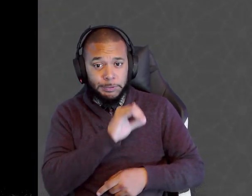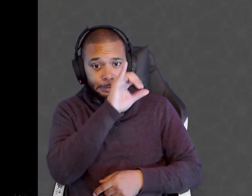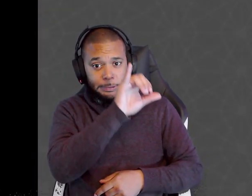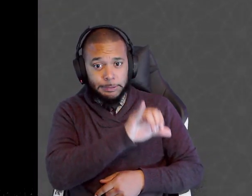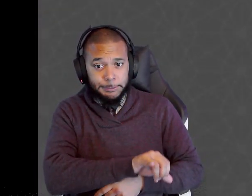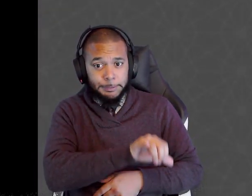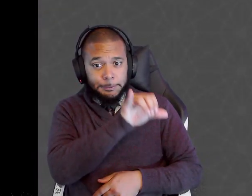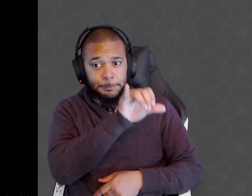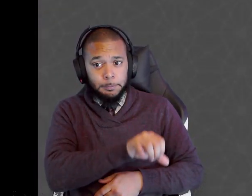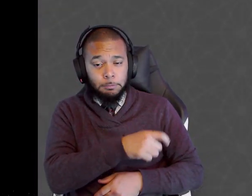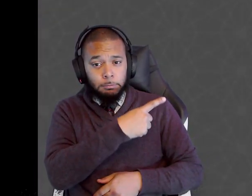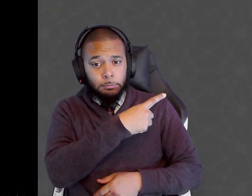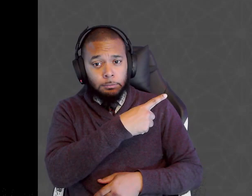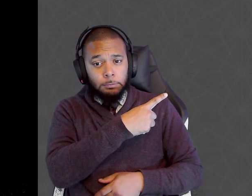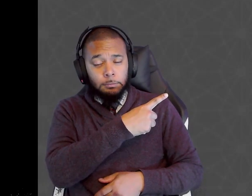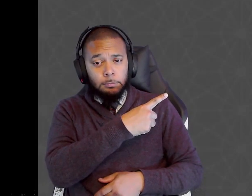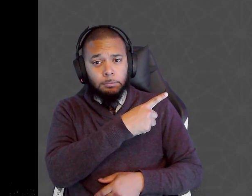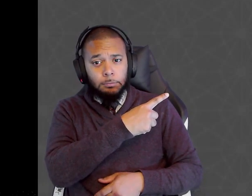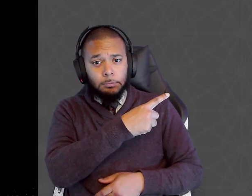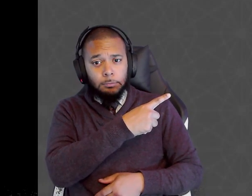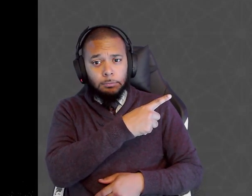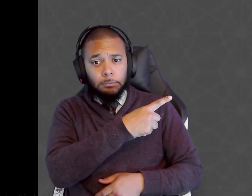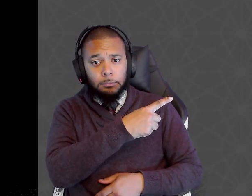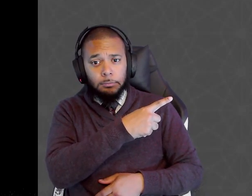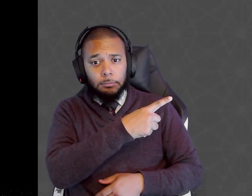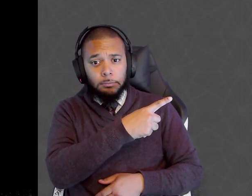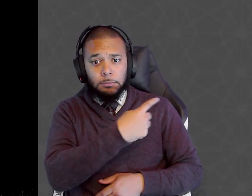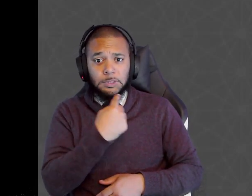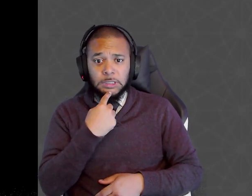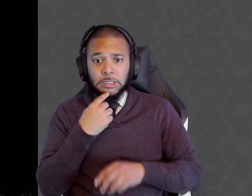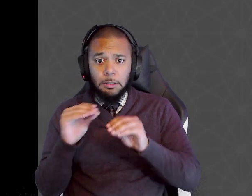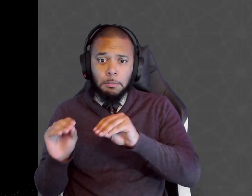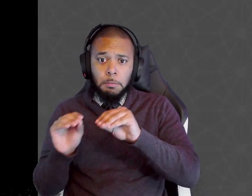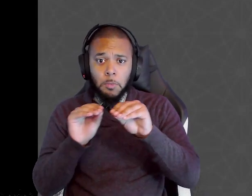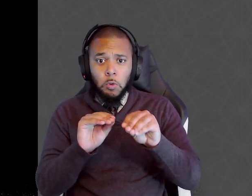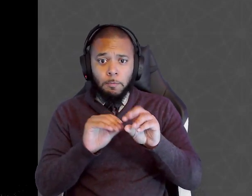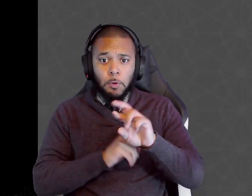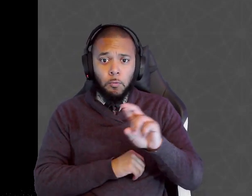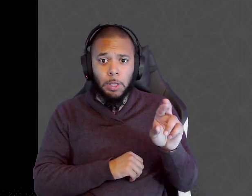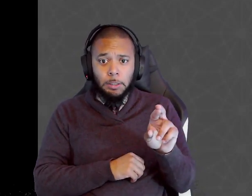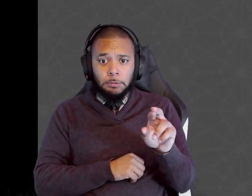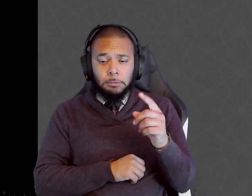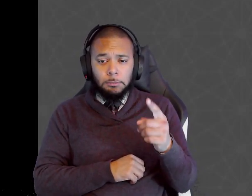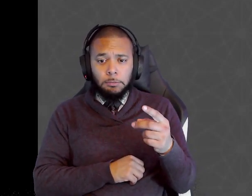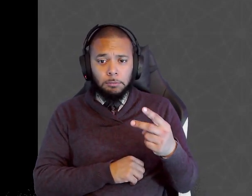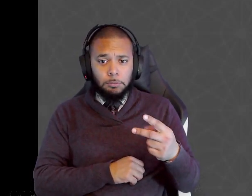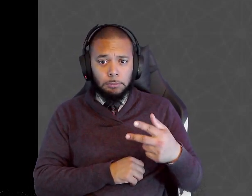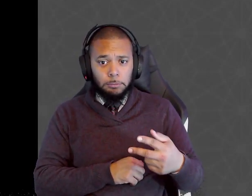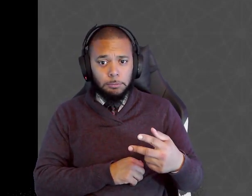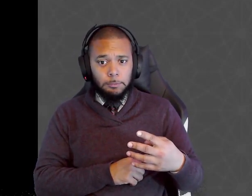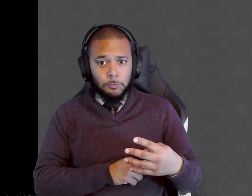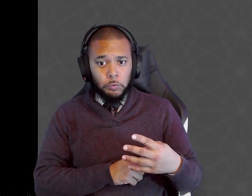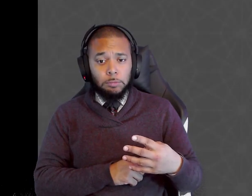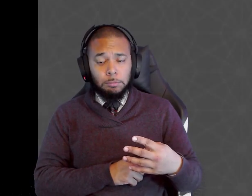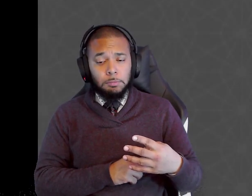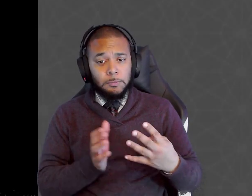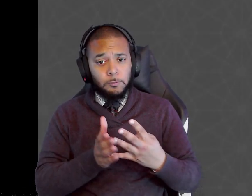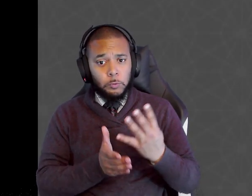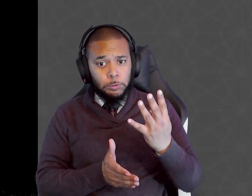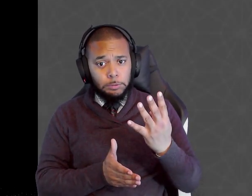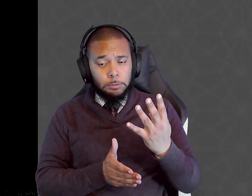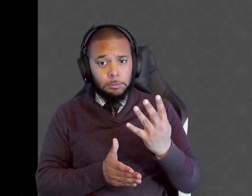so each one of these is a move right so we move right one two three four times